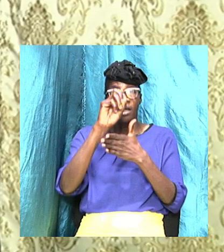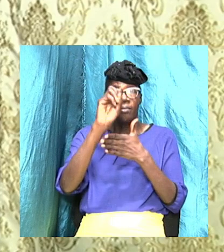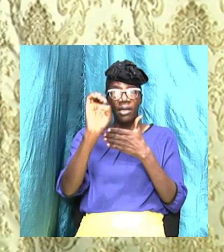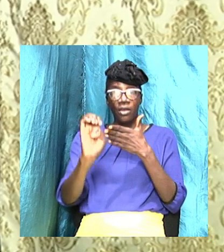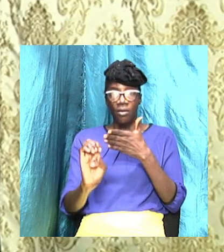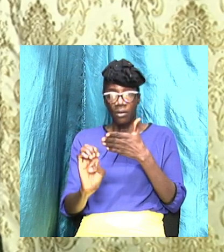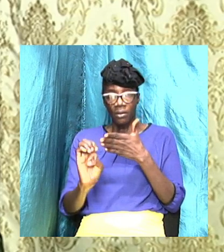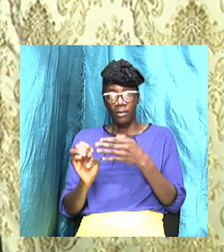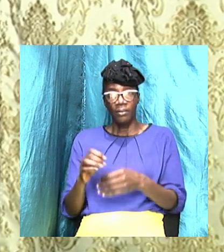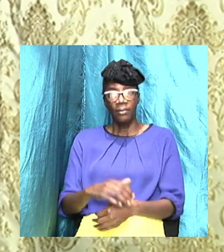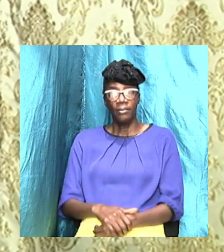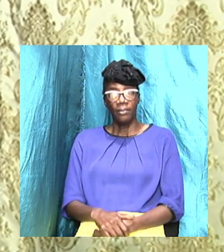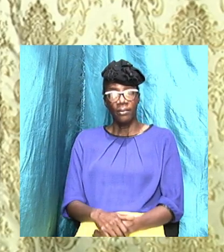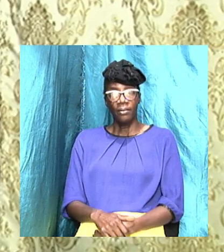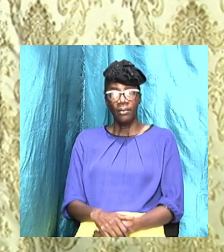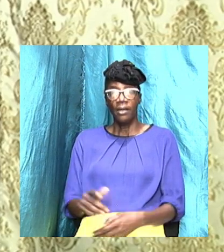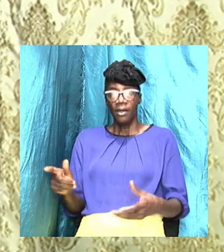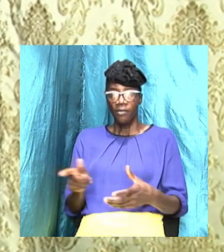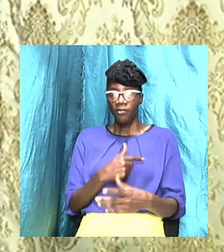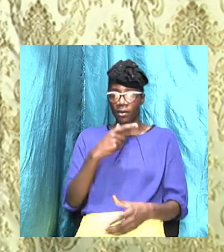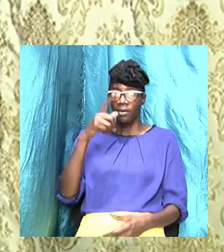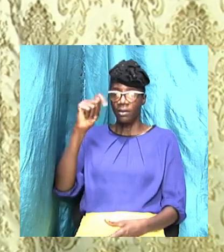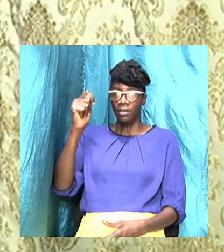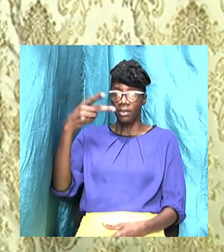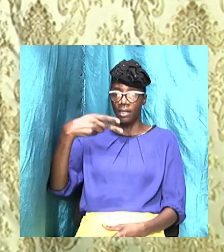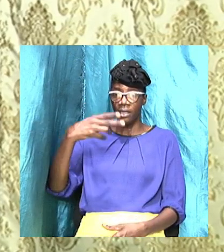done. Amen. 1 Thessalonians